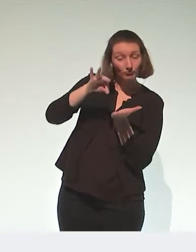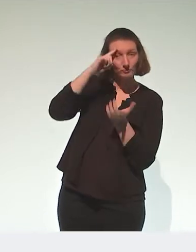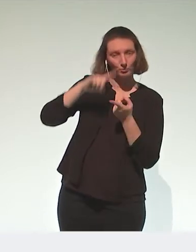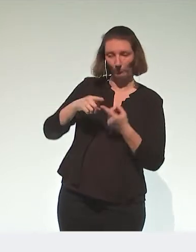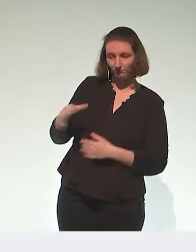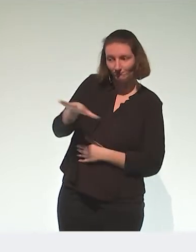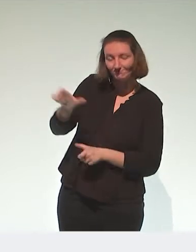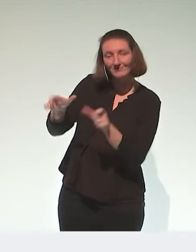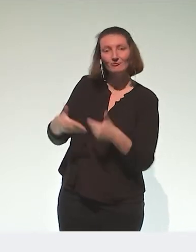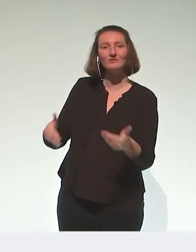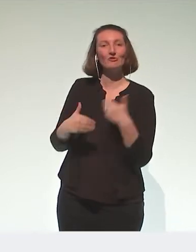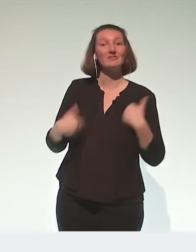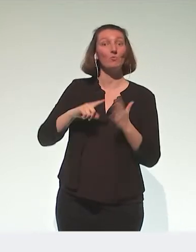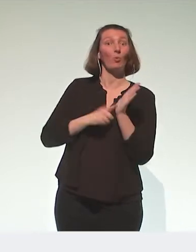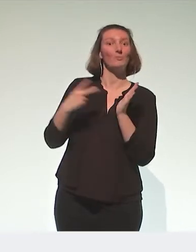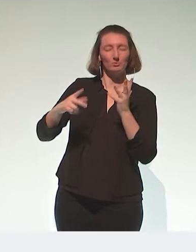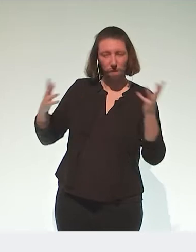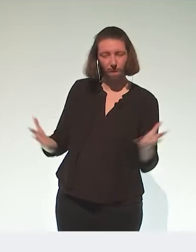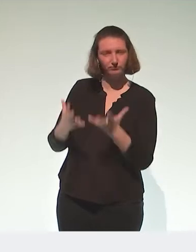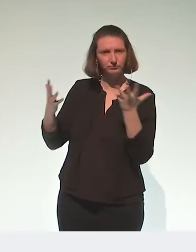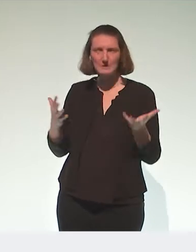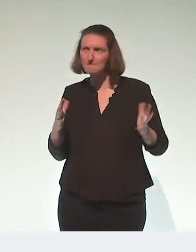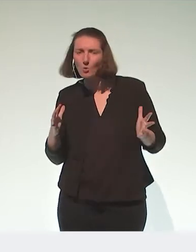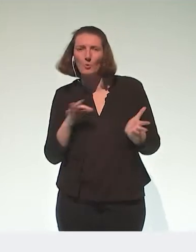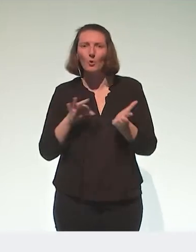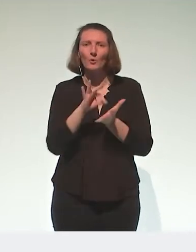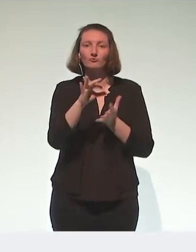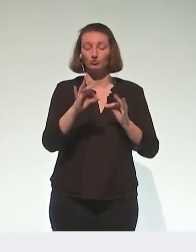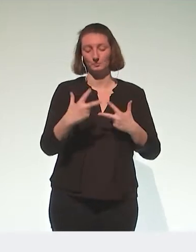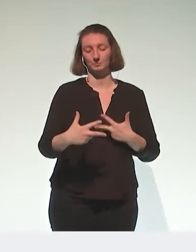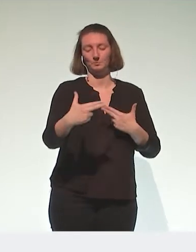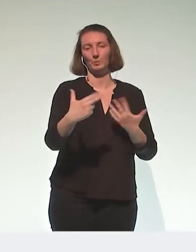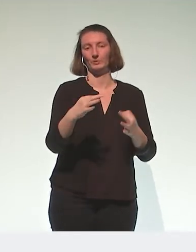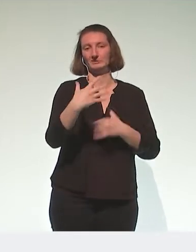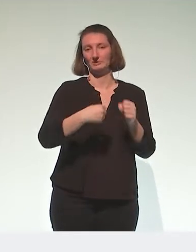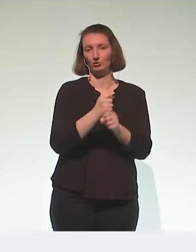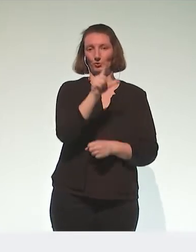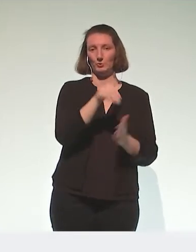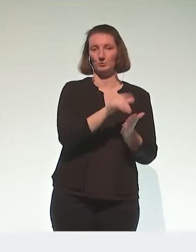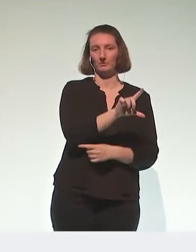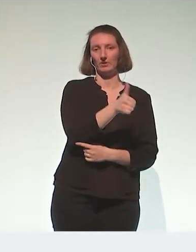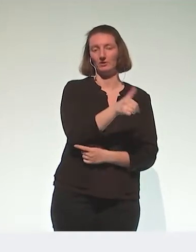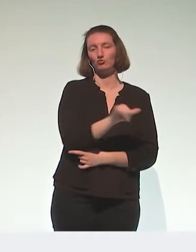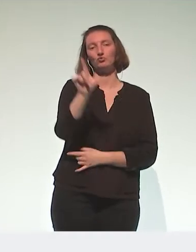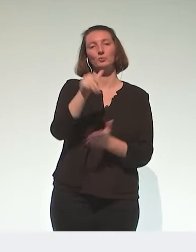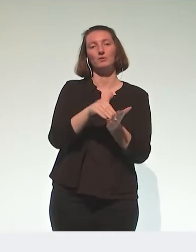The European strategy for the rights of people with disabilities for the